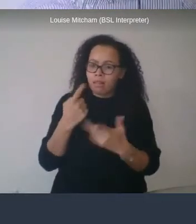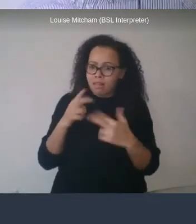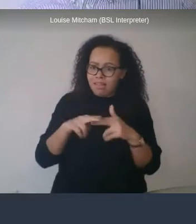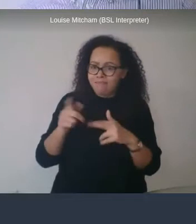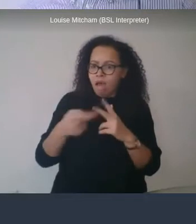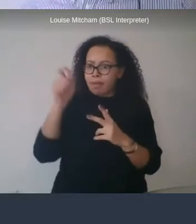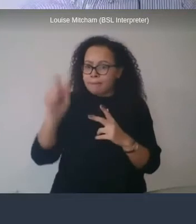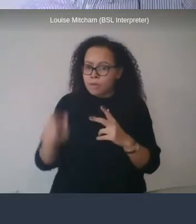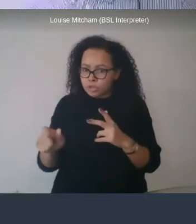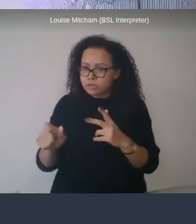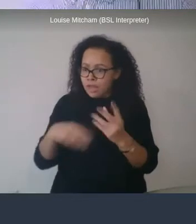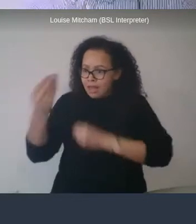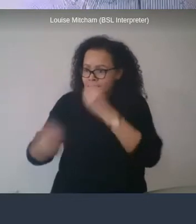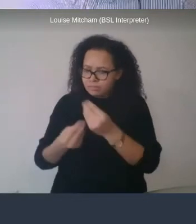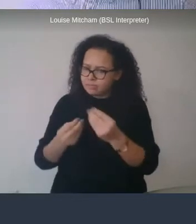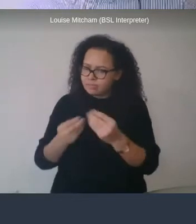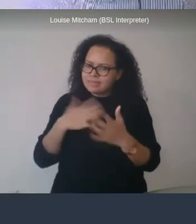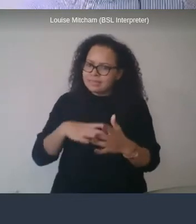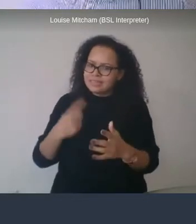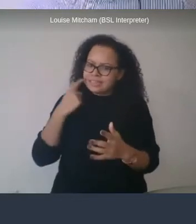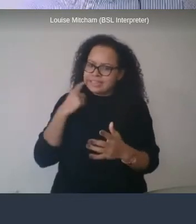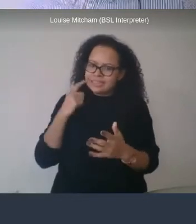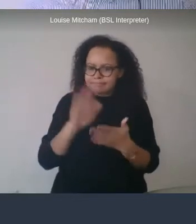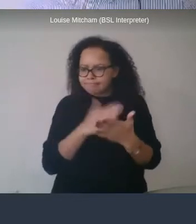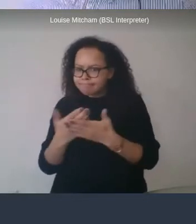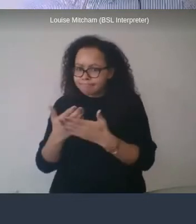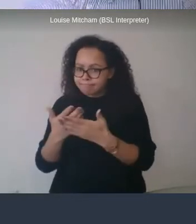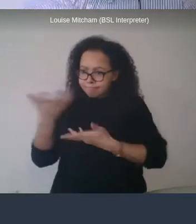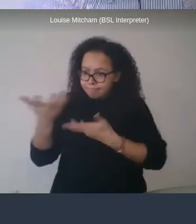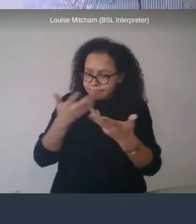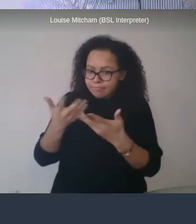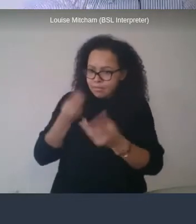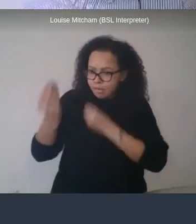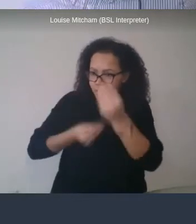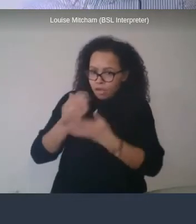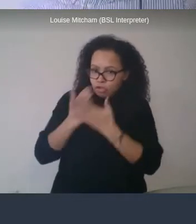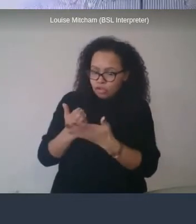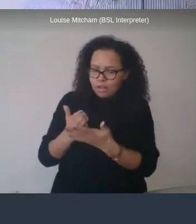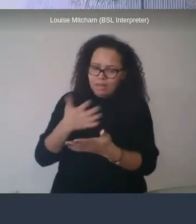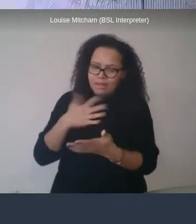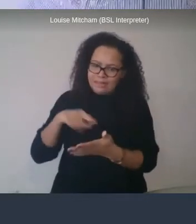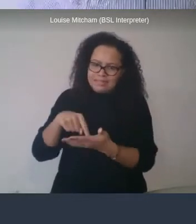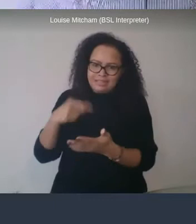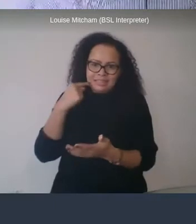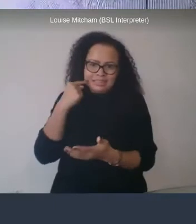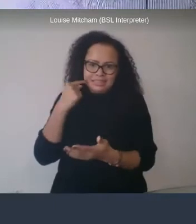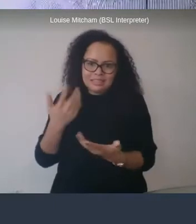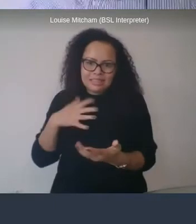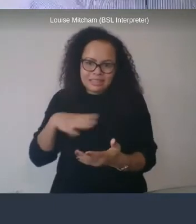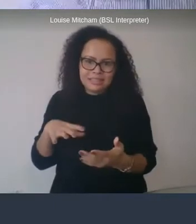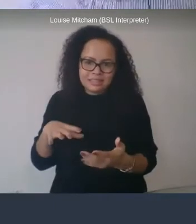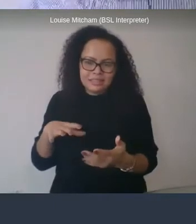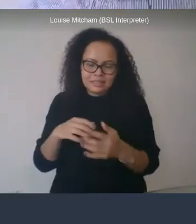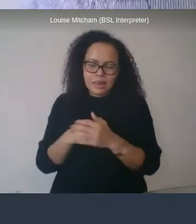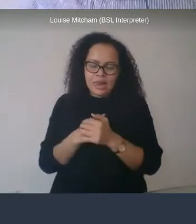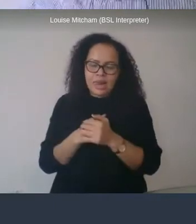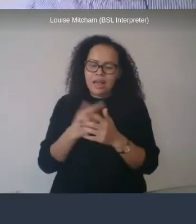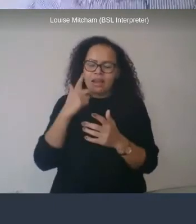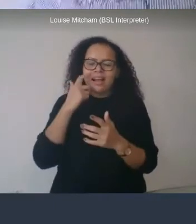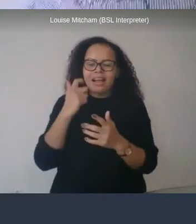else and share. And I think that's the biggest barrier a lot of the time for technology, is that too overthought.